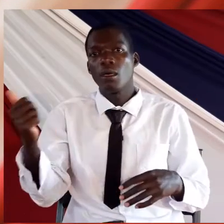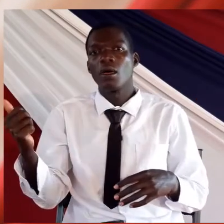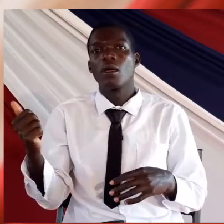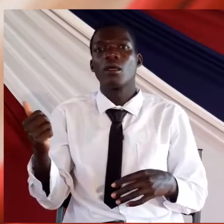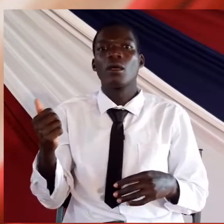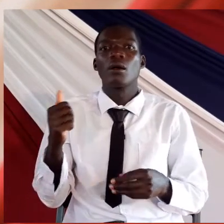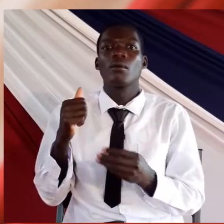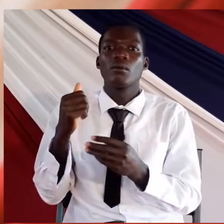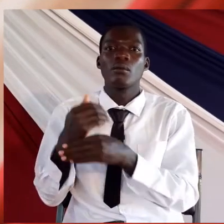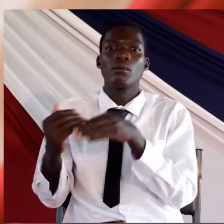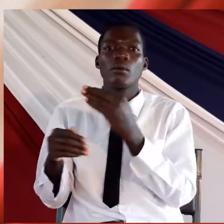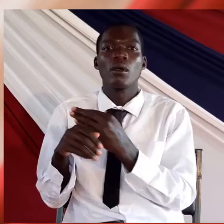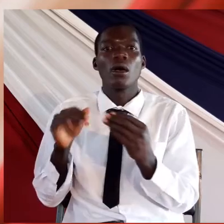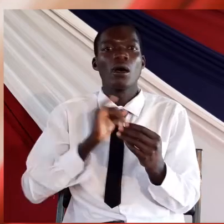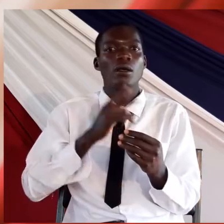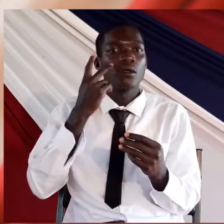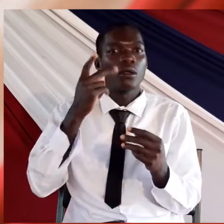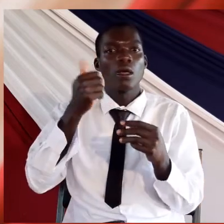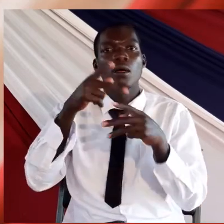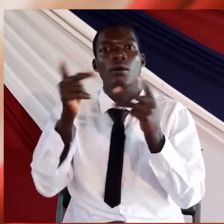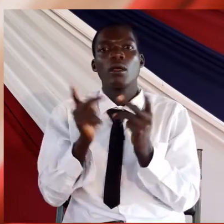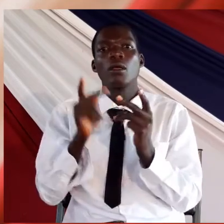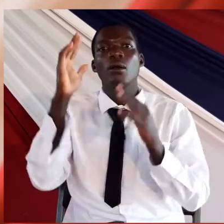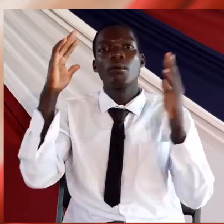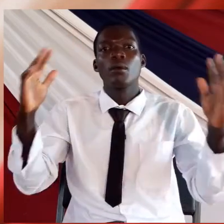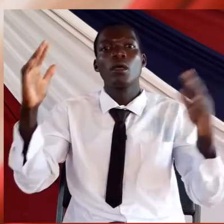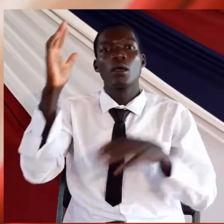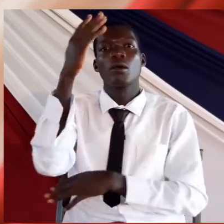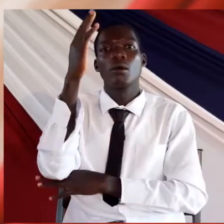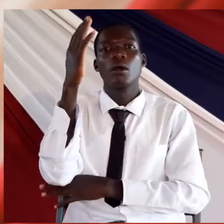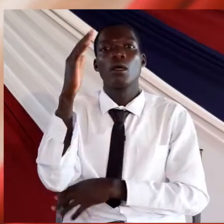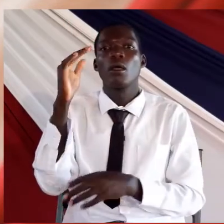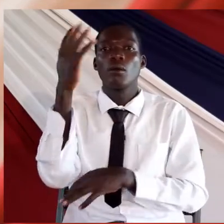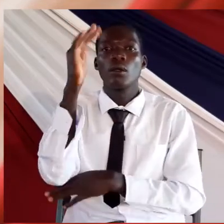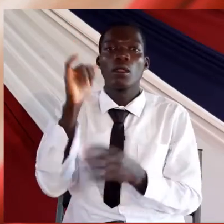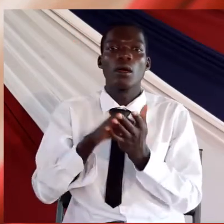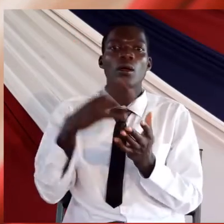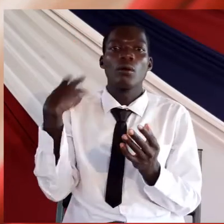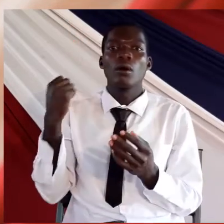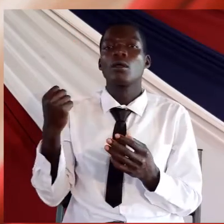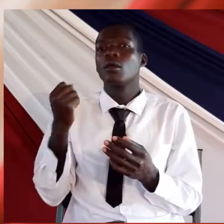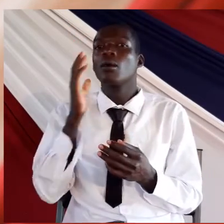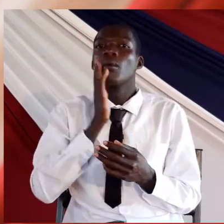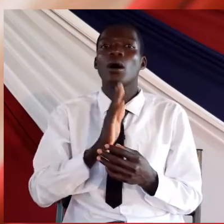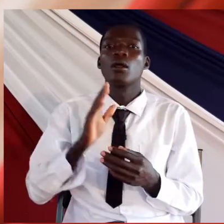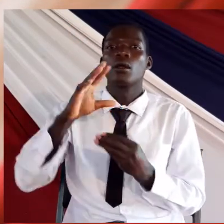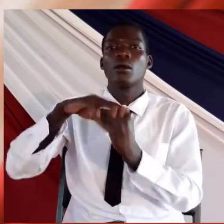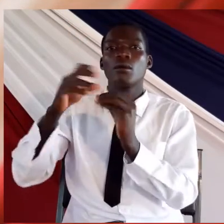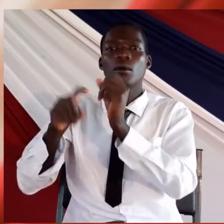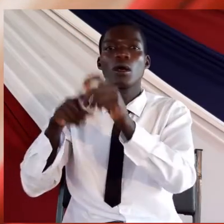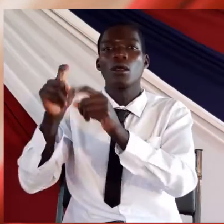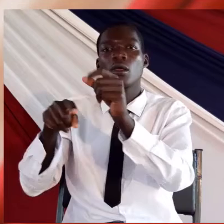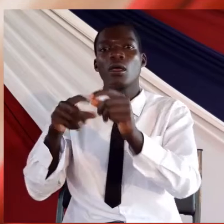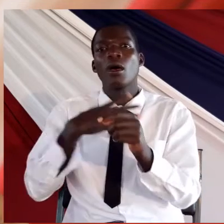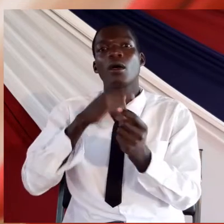structures. I have seen in places where big trees that were maybe were planted by our ancestors. Yes.